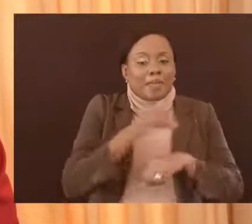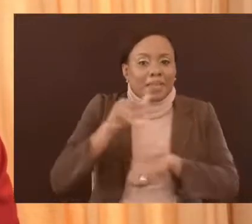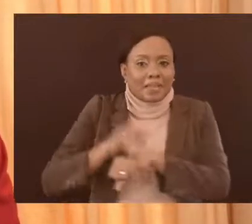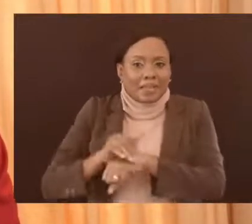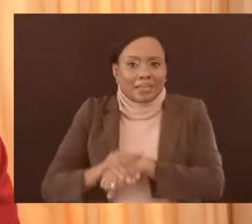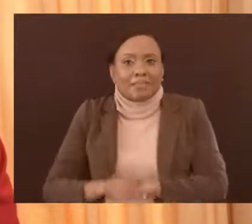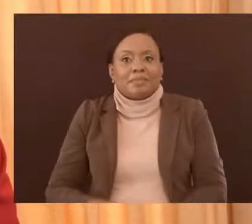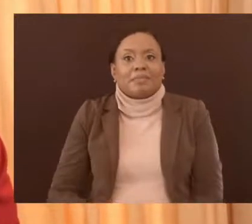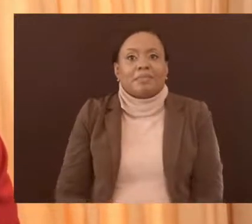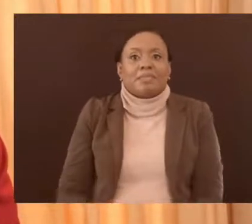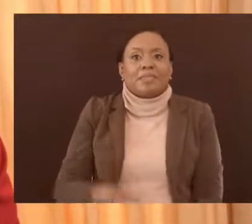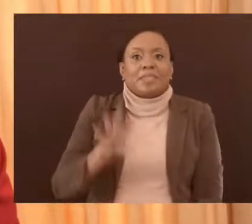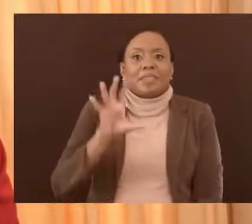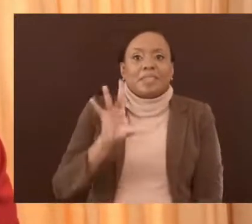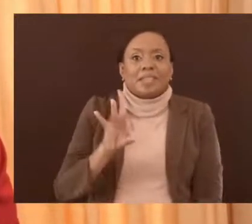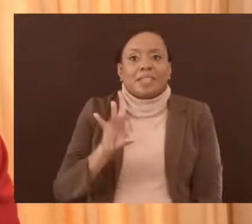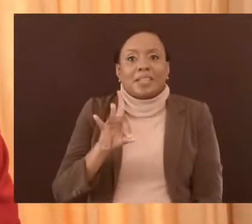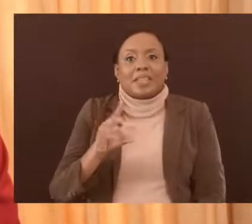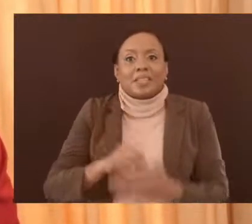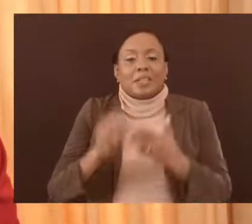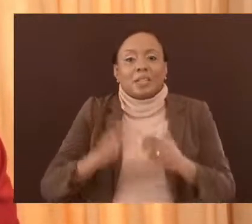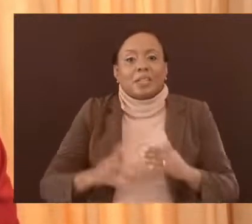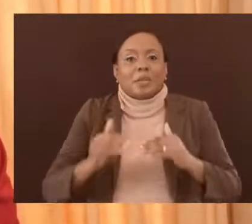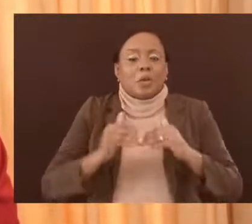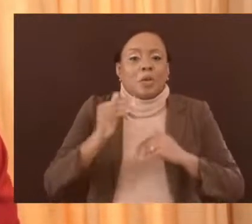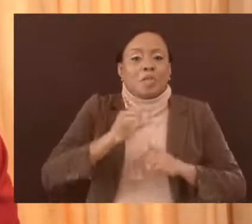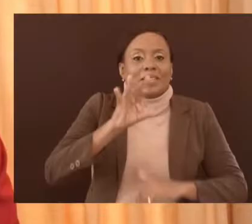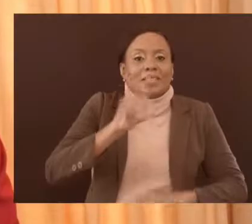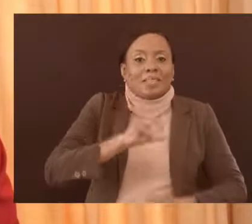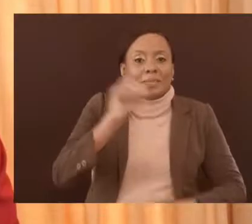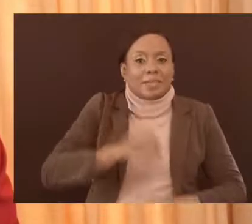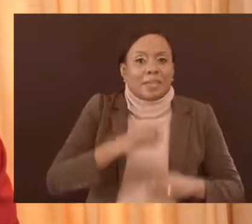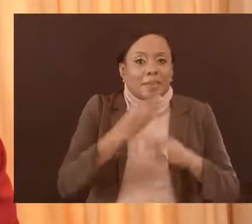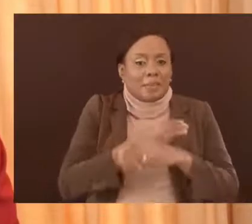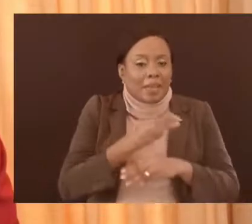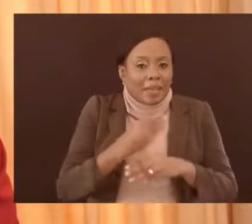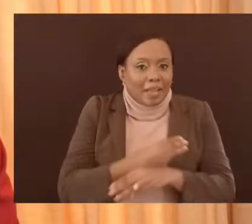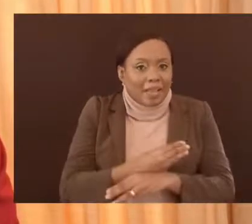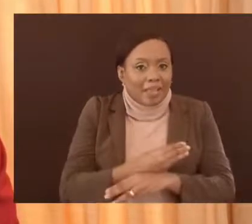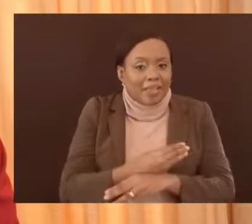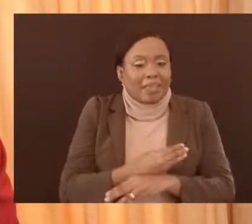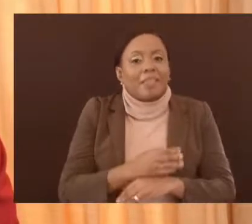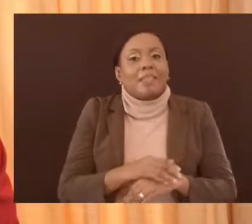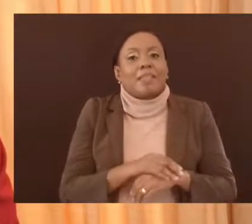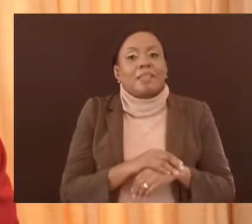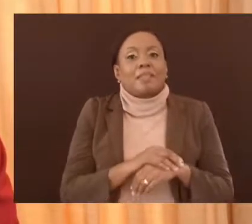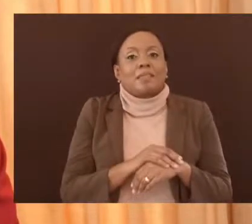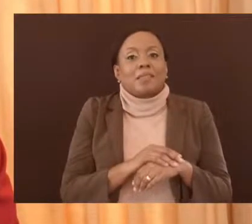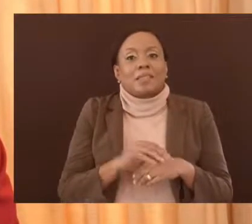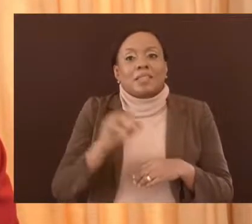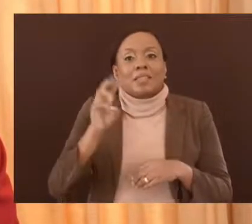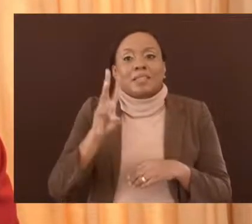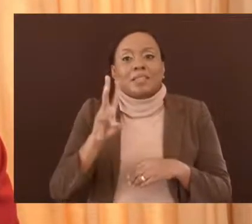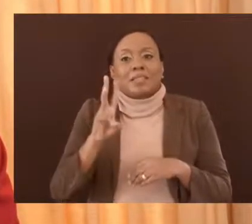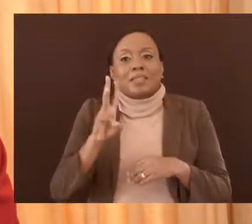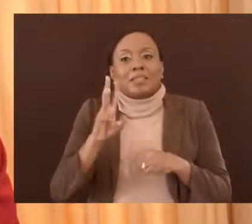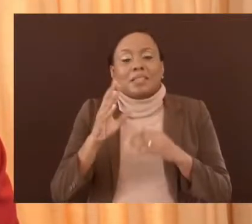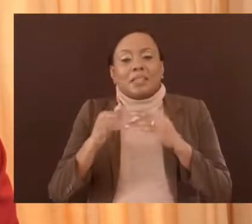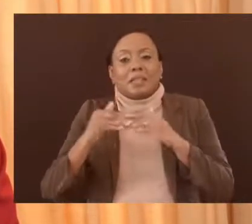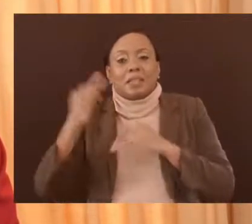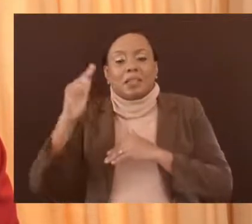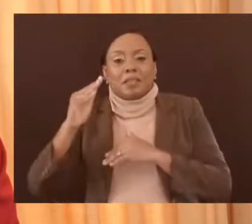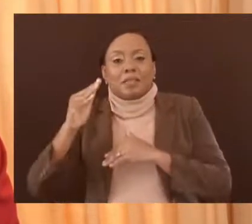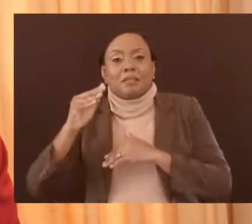We had 8 students scoring above 90% in Maths, whereas 6 scored above 90% in